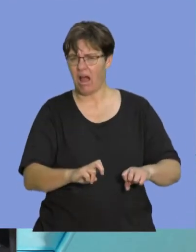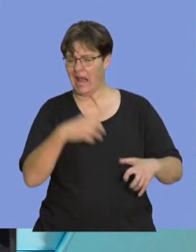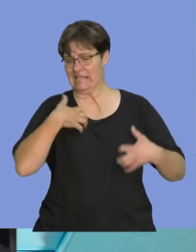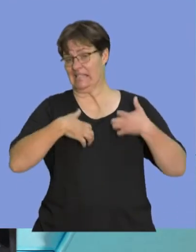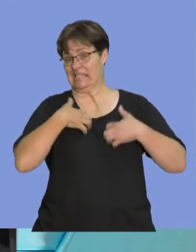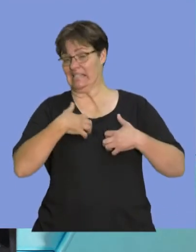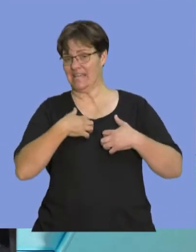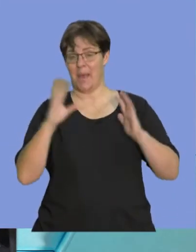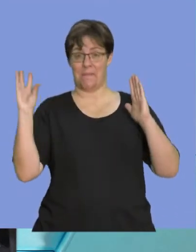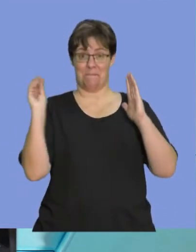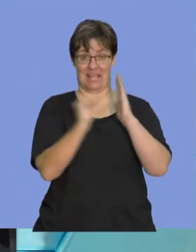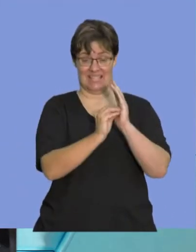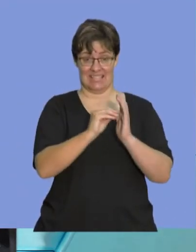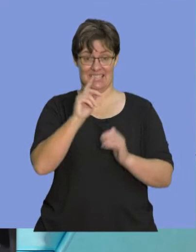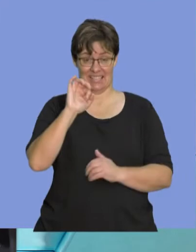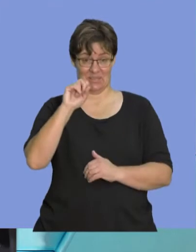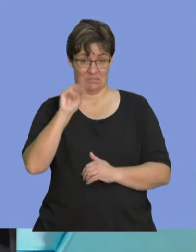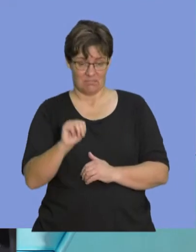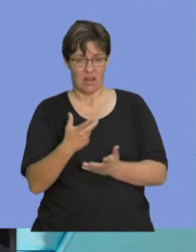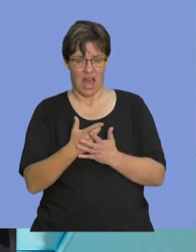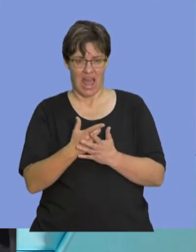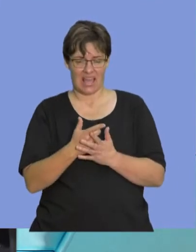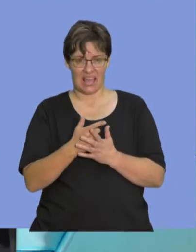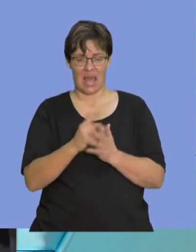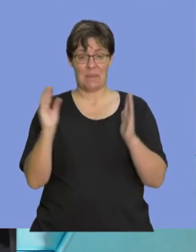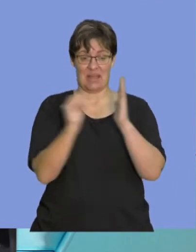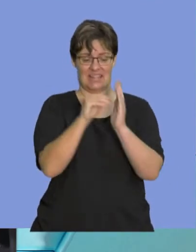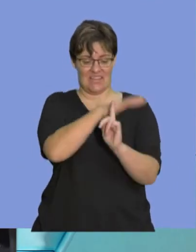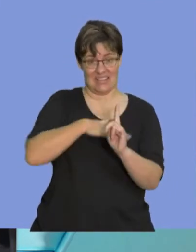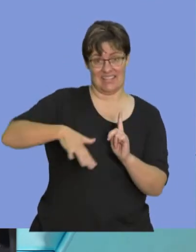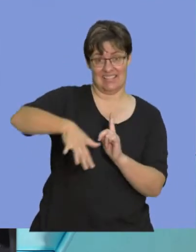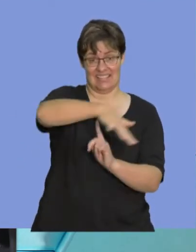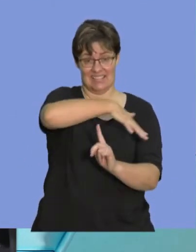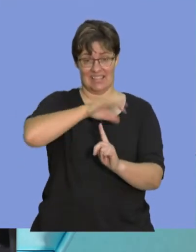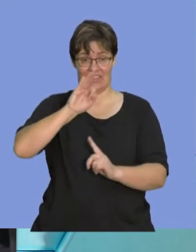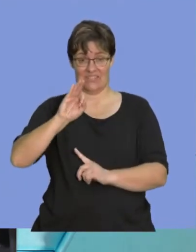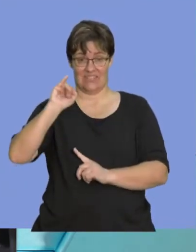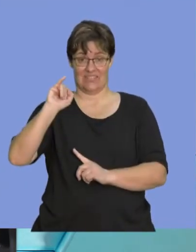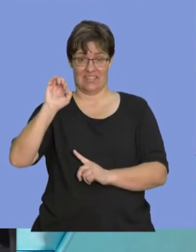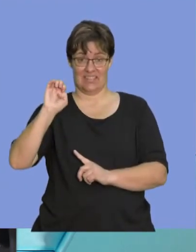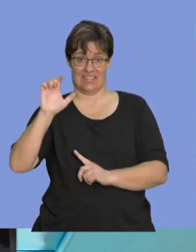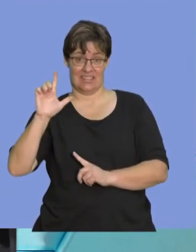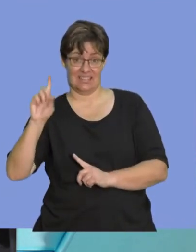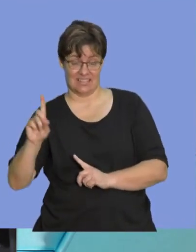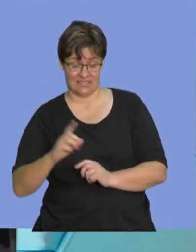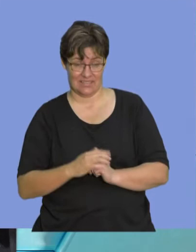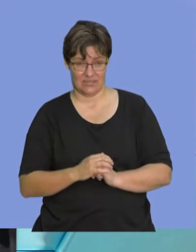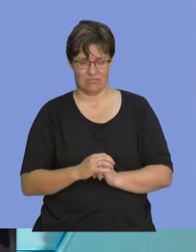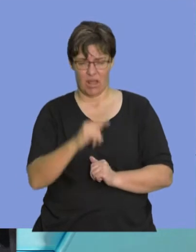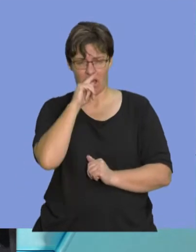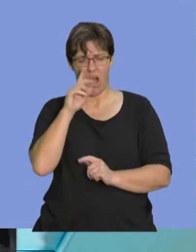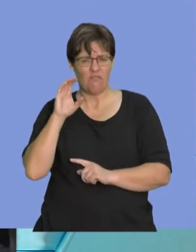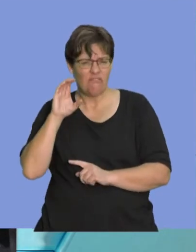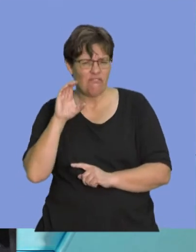of magnetism, which is the magnetic fields. So in the previous sessions we've spoken about, the forces